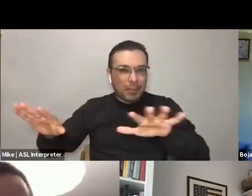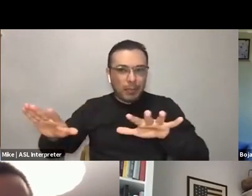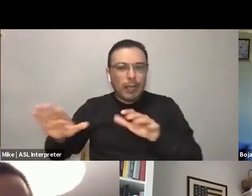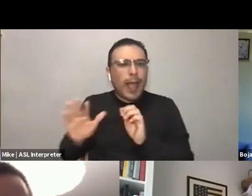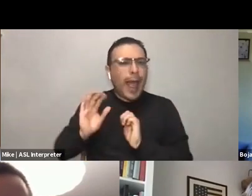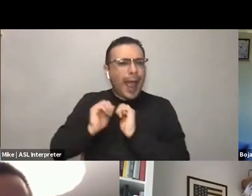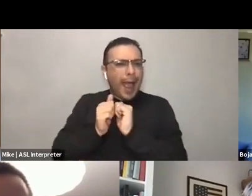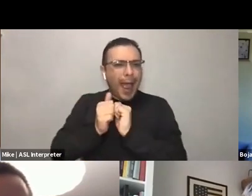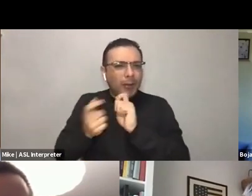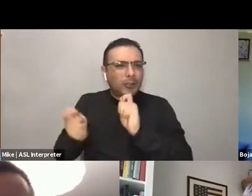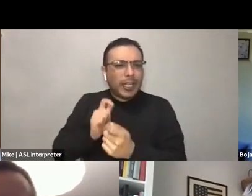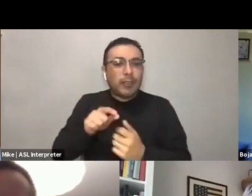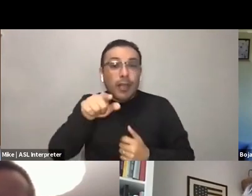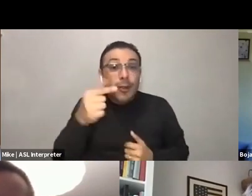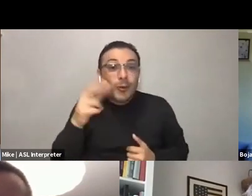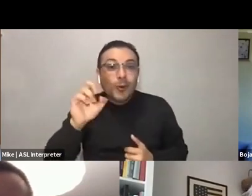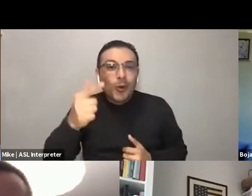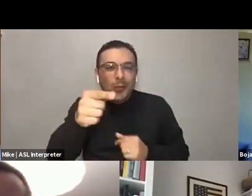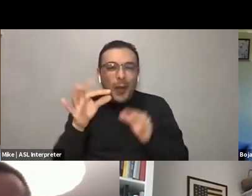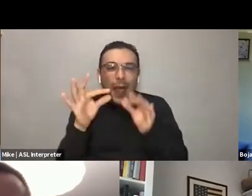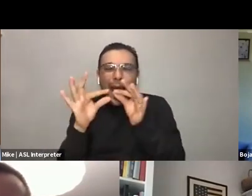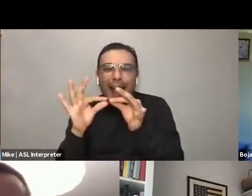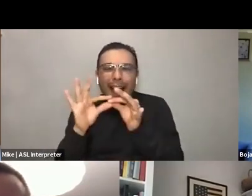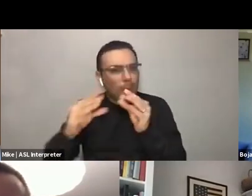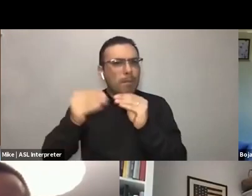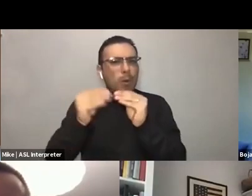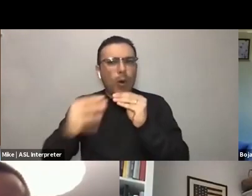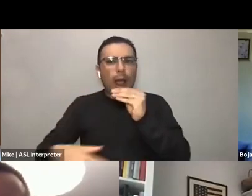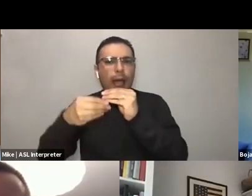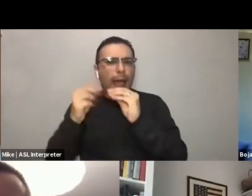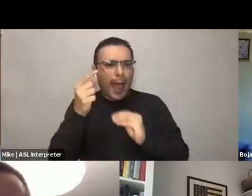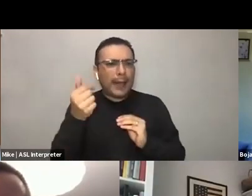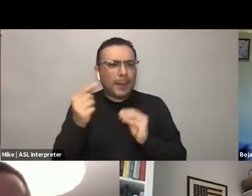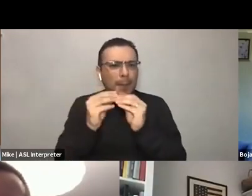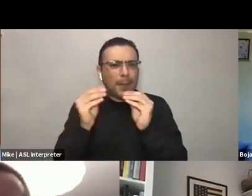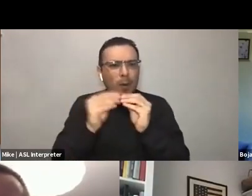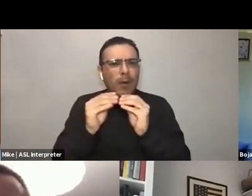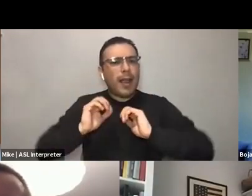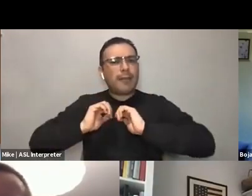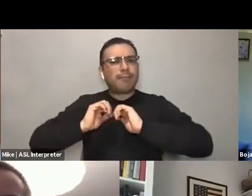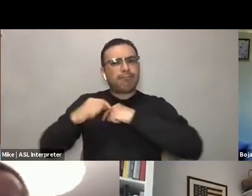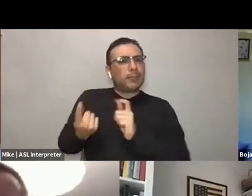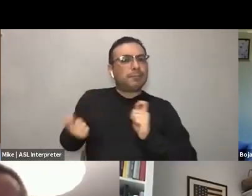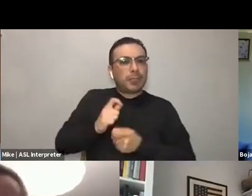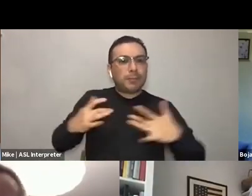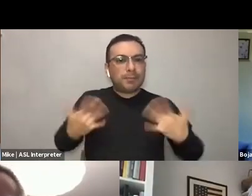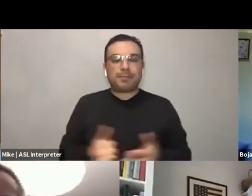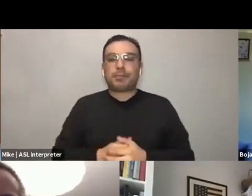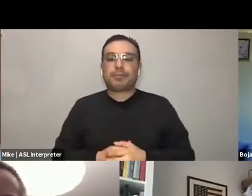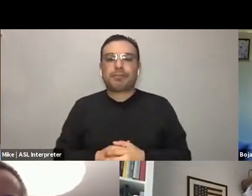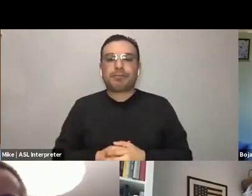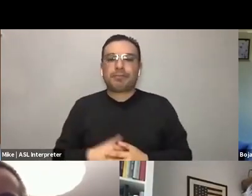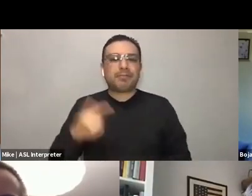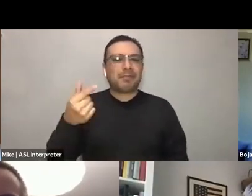of finish the thought and share with us how things have changed a little bit for you all? Sure. Well, everything has changed,